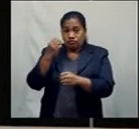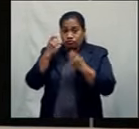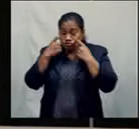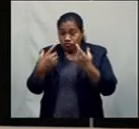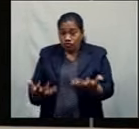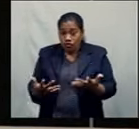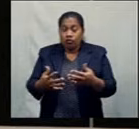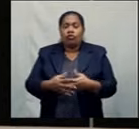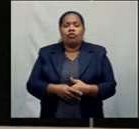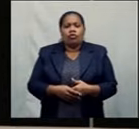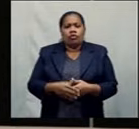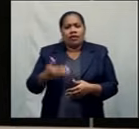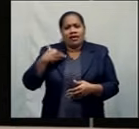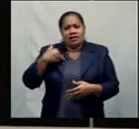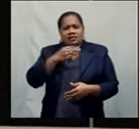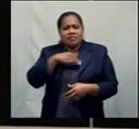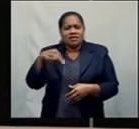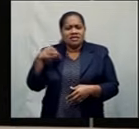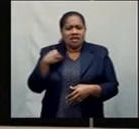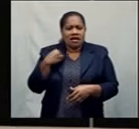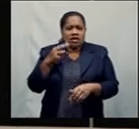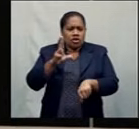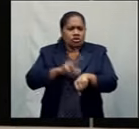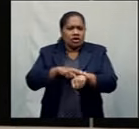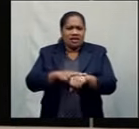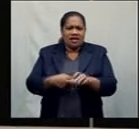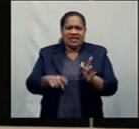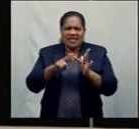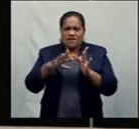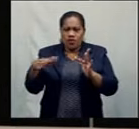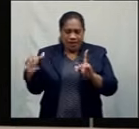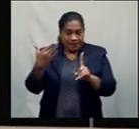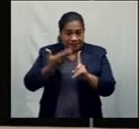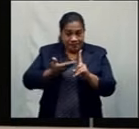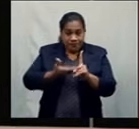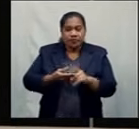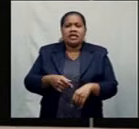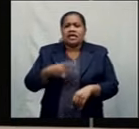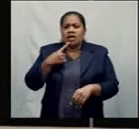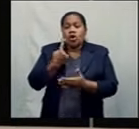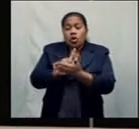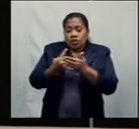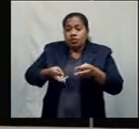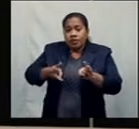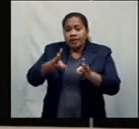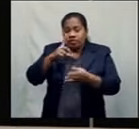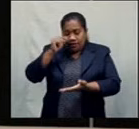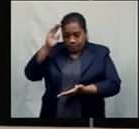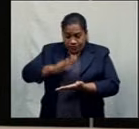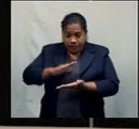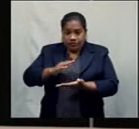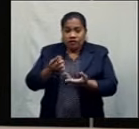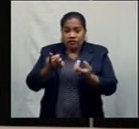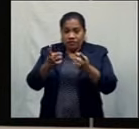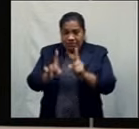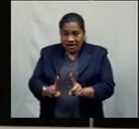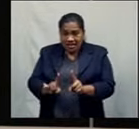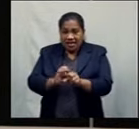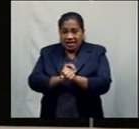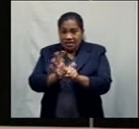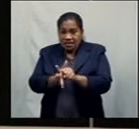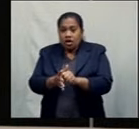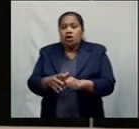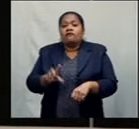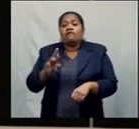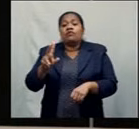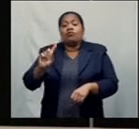One, Health Minister Dr. Iferemi Wangainambete says the only way to lower the COVID cases and deaths is to receive both the